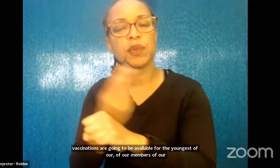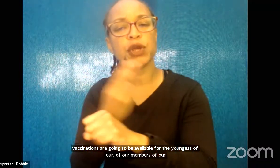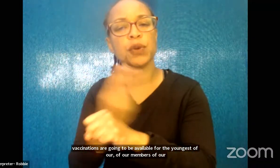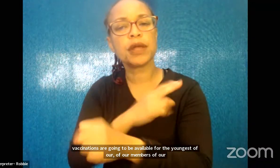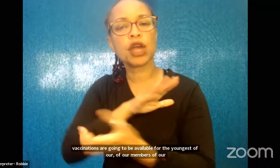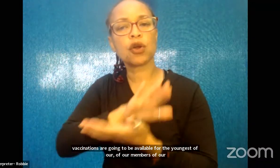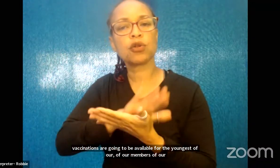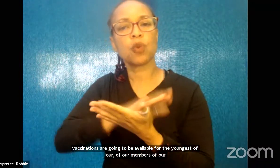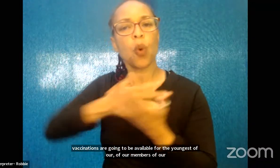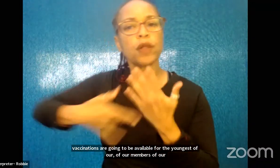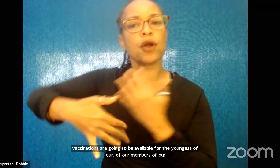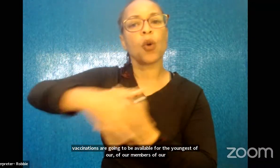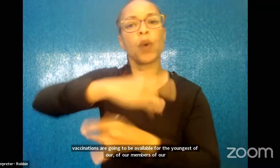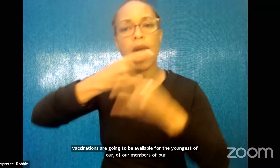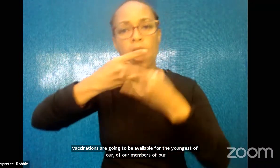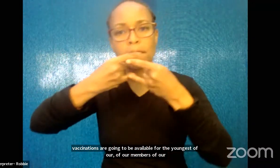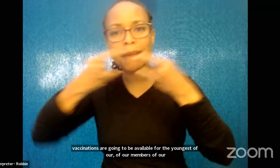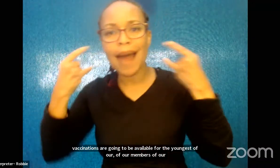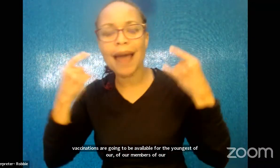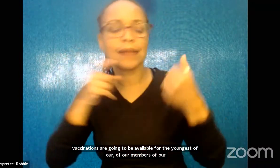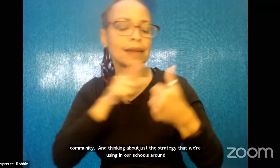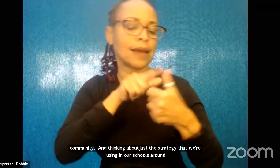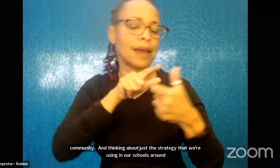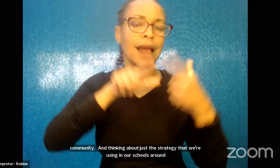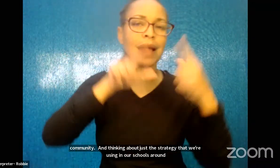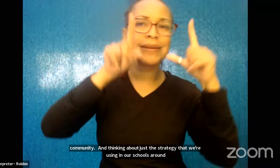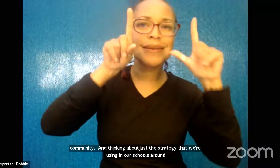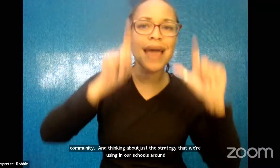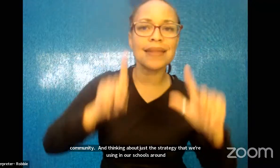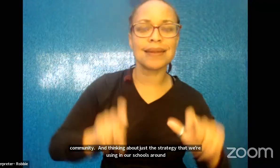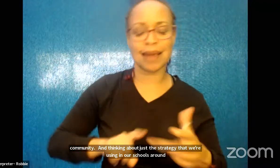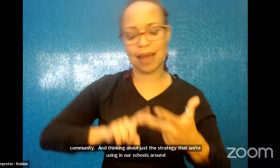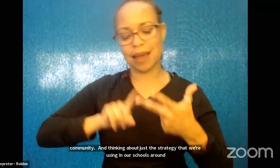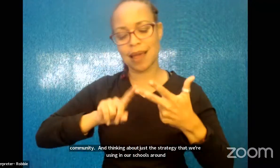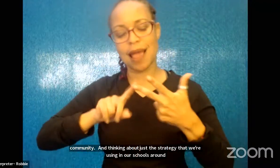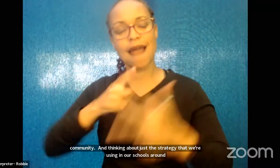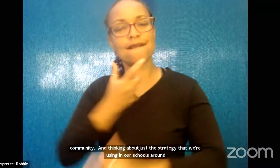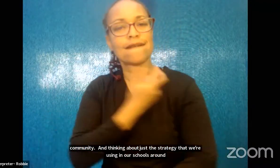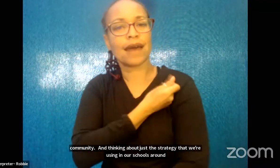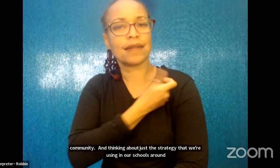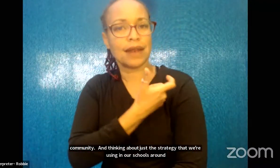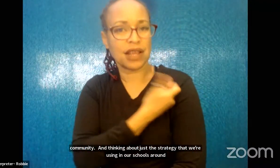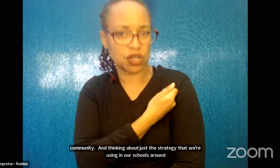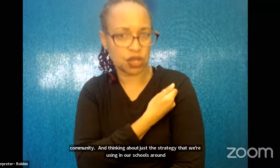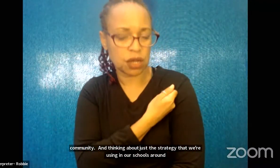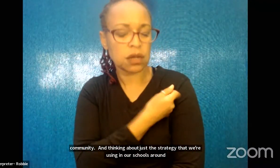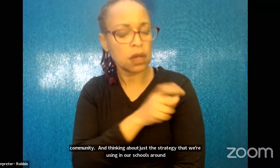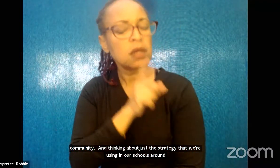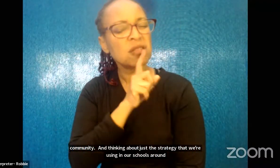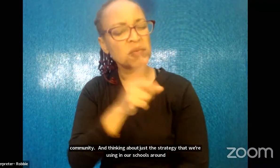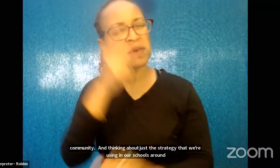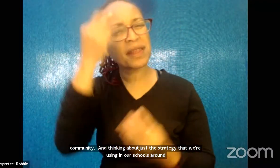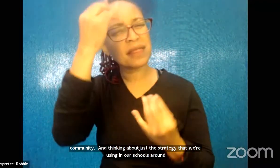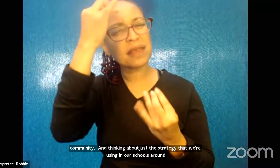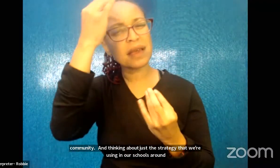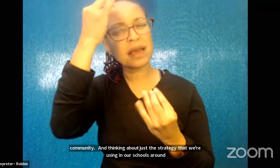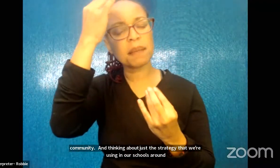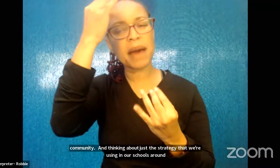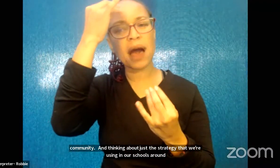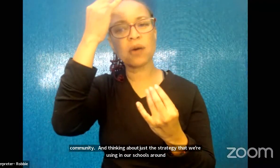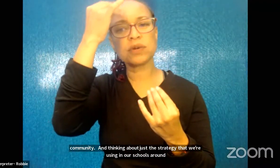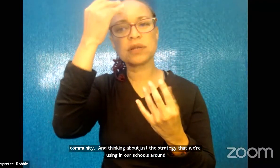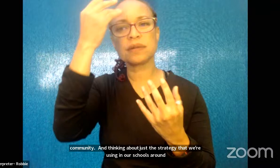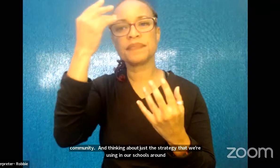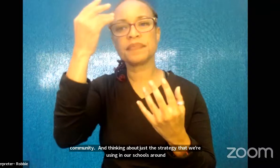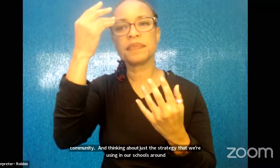around masking, testing, and vaccinations. So really thinking about, as we